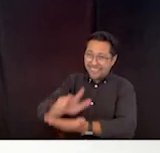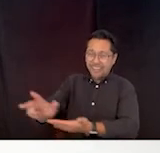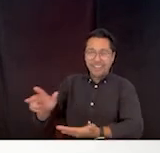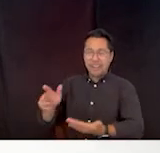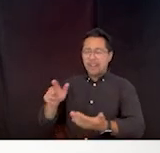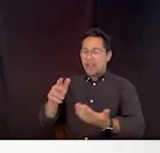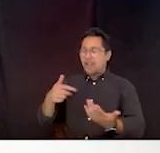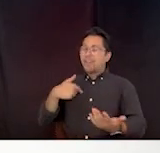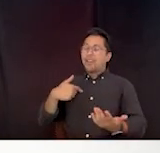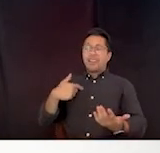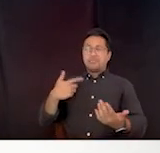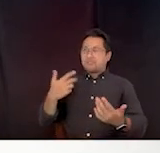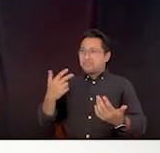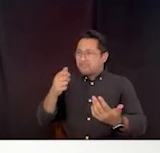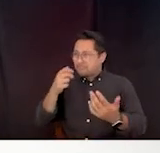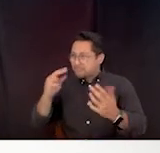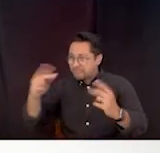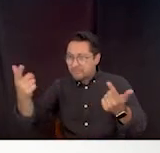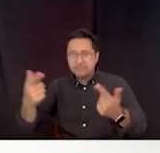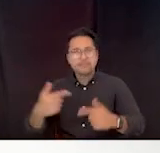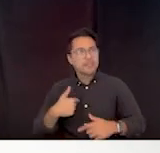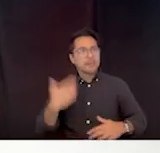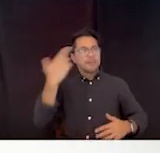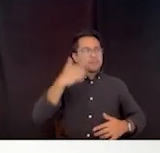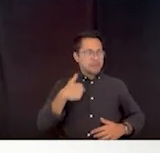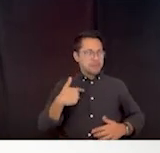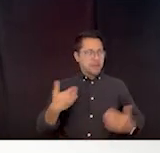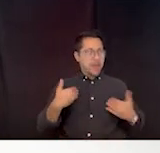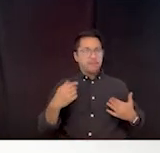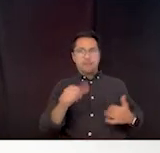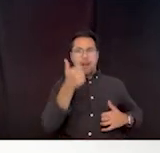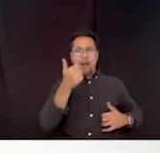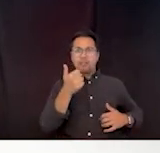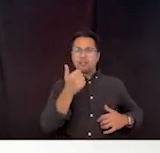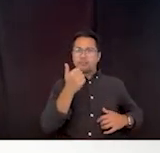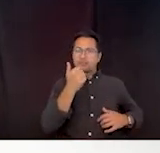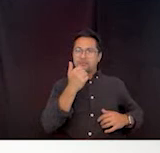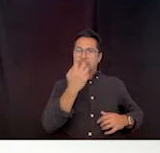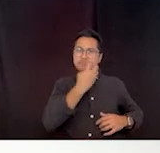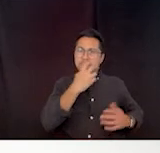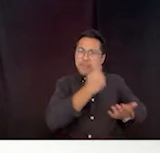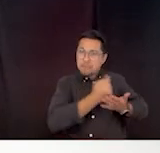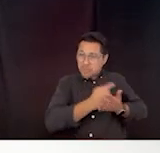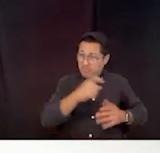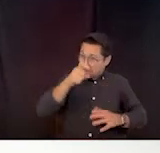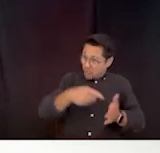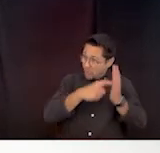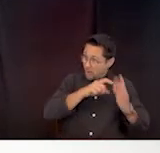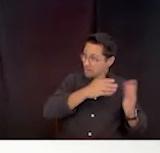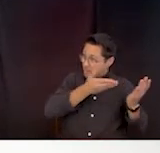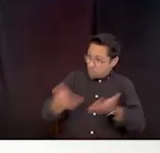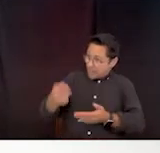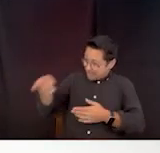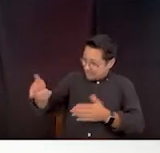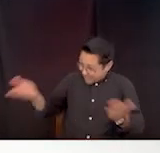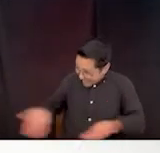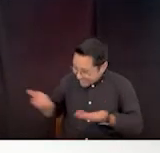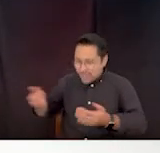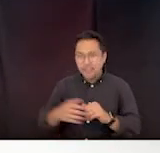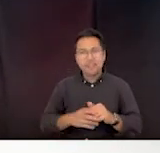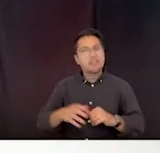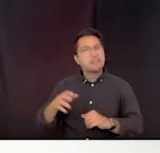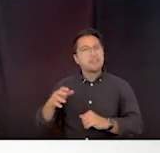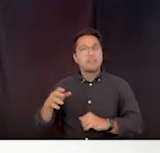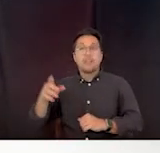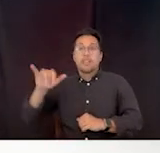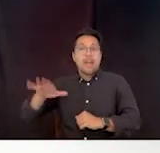then finally I realized, do I really have to? There's more than one speech therapist. Do I need to take him here? And it wasn't that was just the way